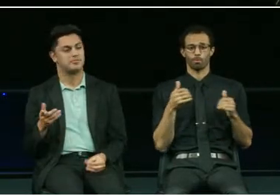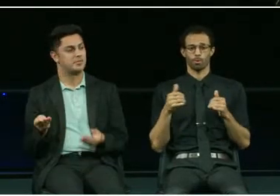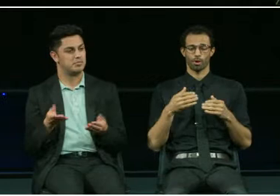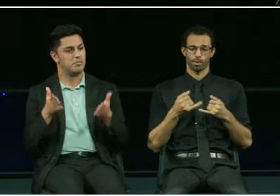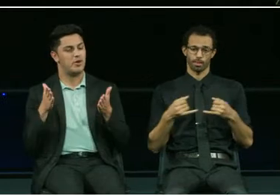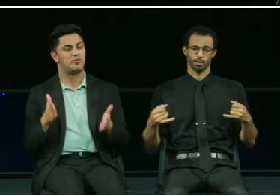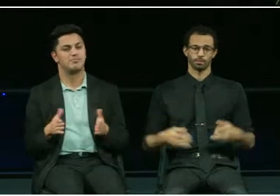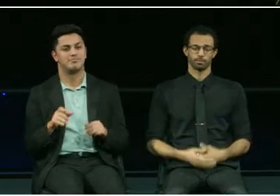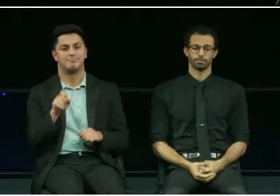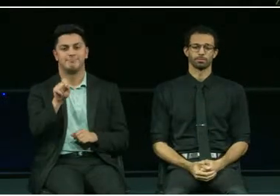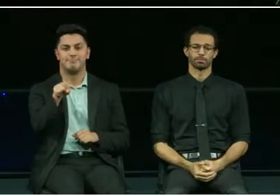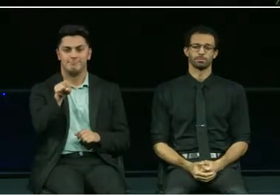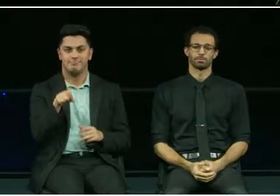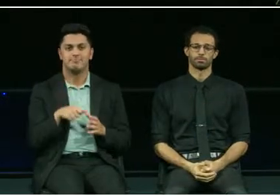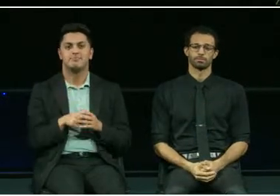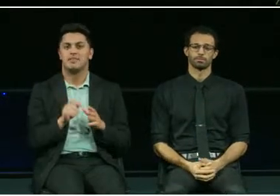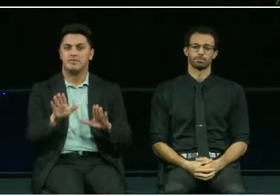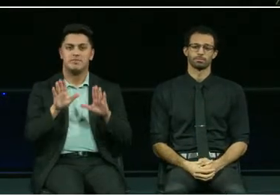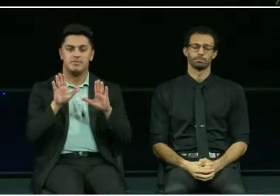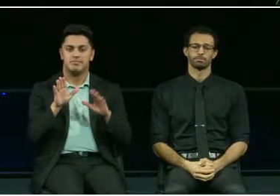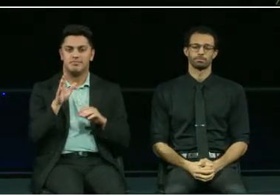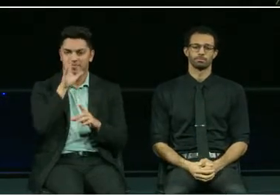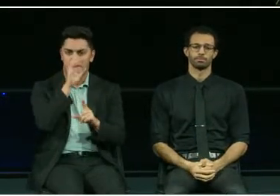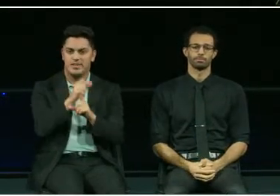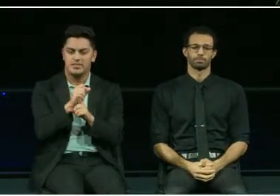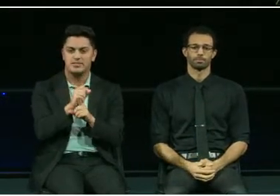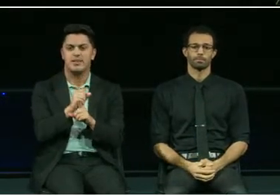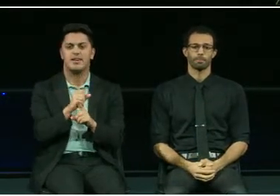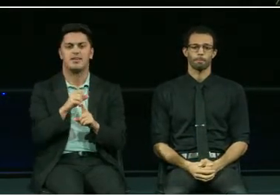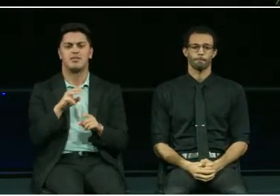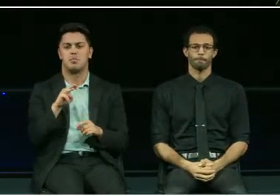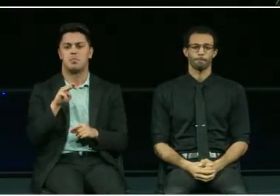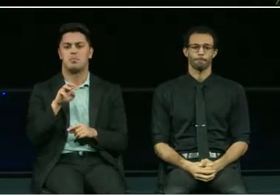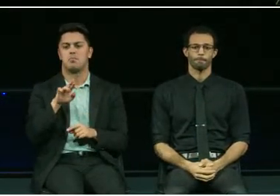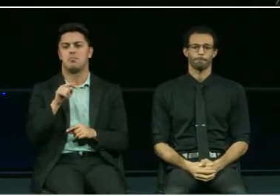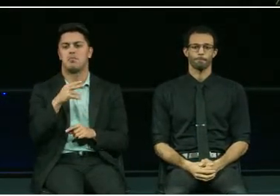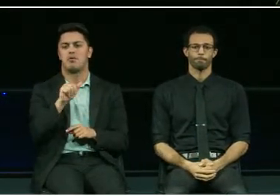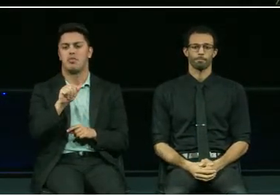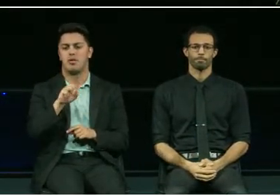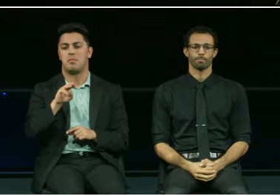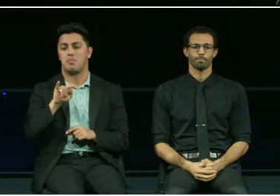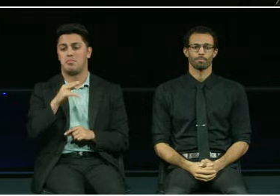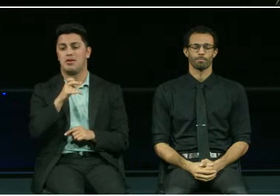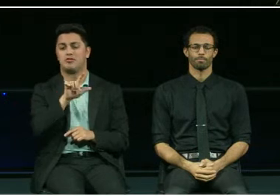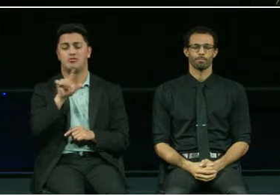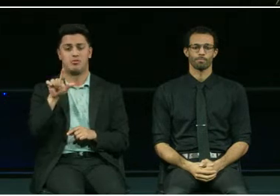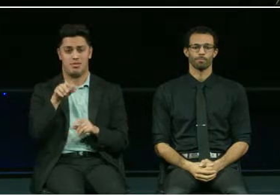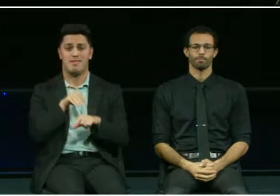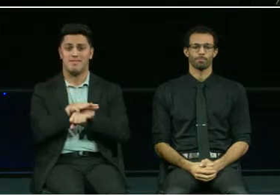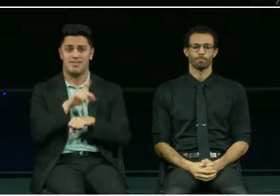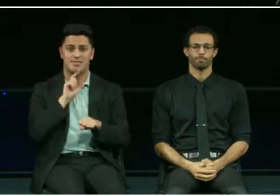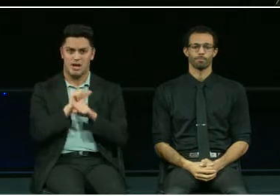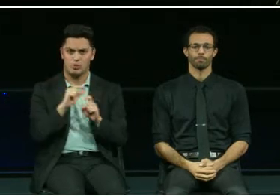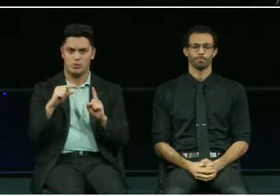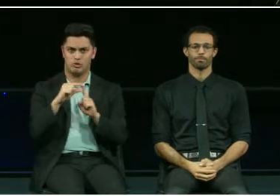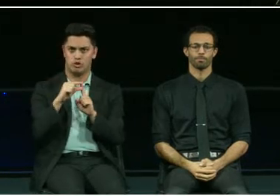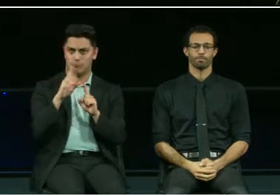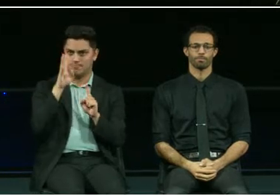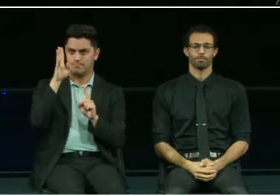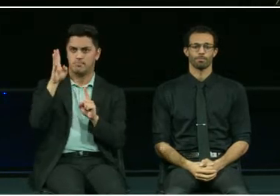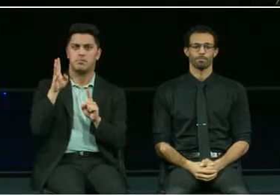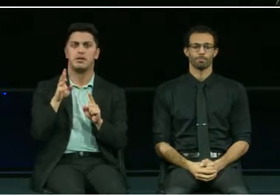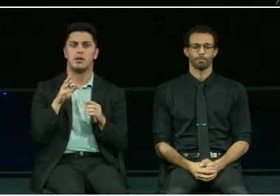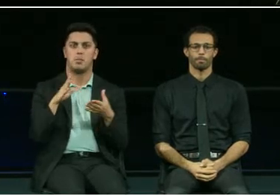Yes, and fascinating that the Martha Mitchell effect is an actual term and really bringing that story to the